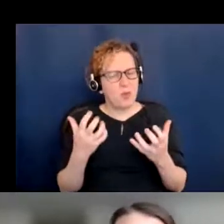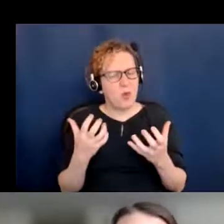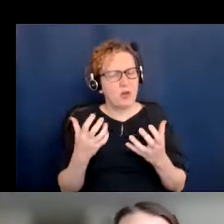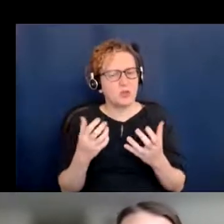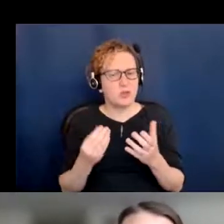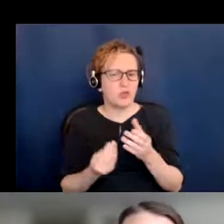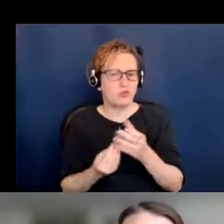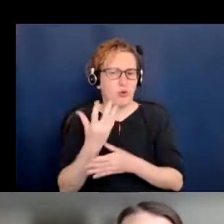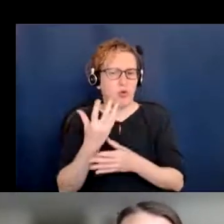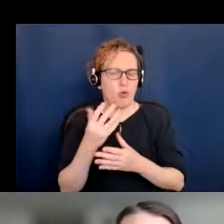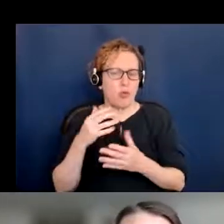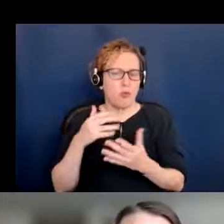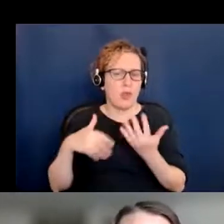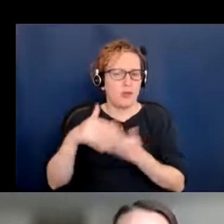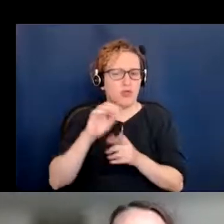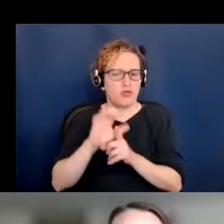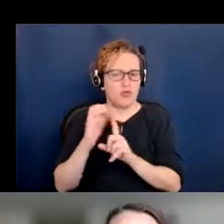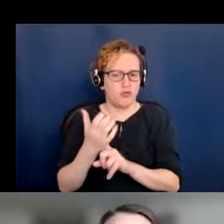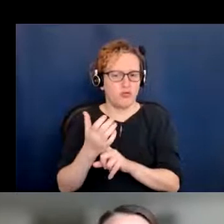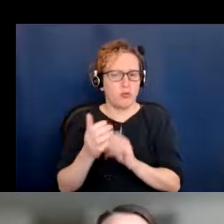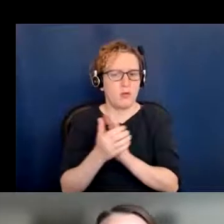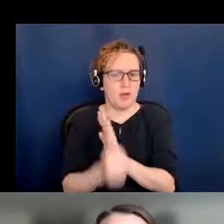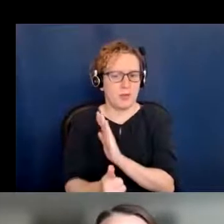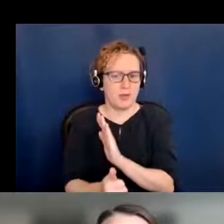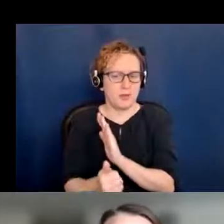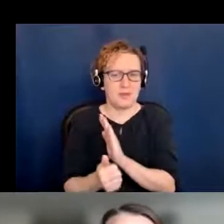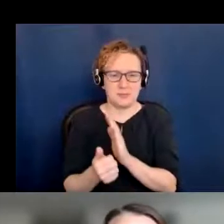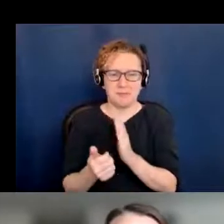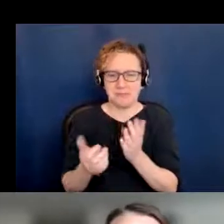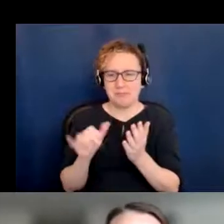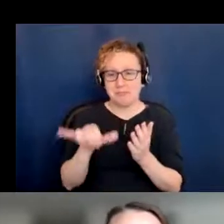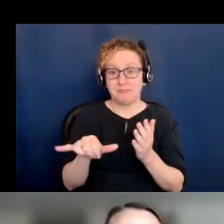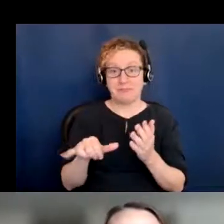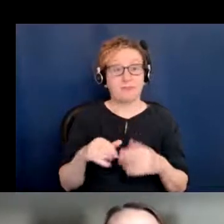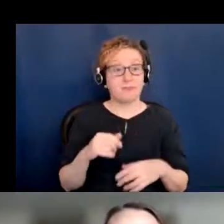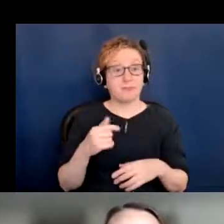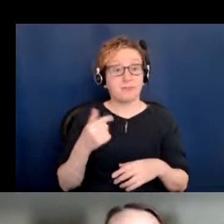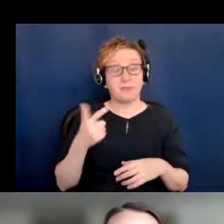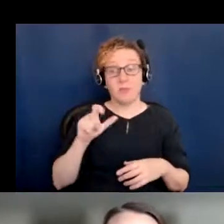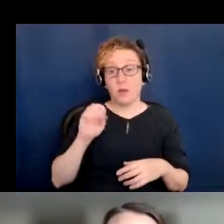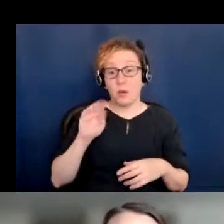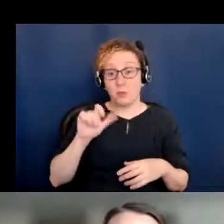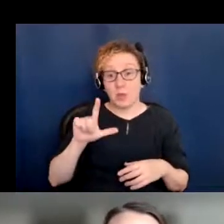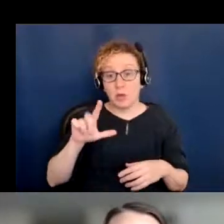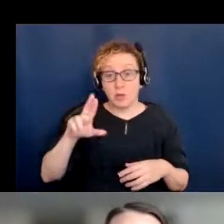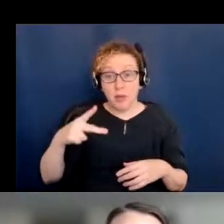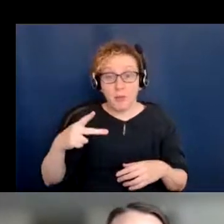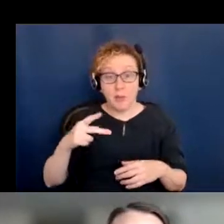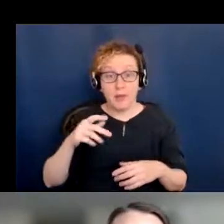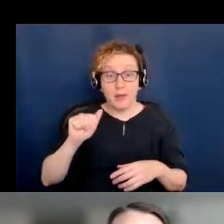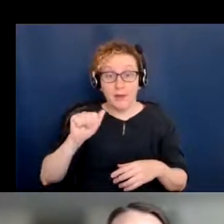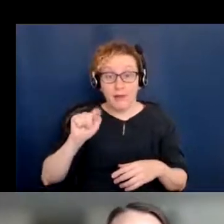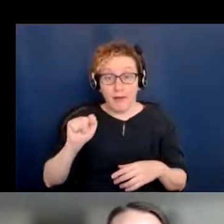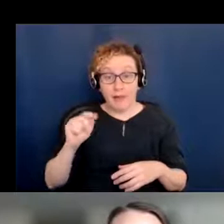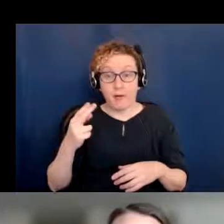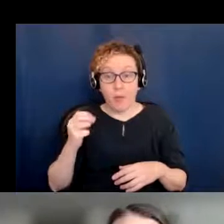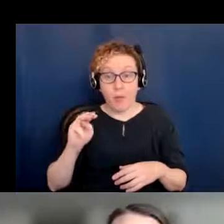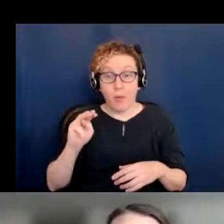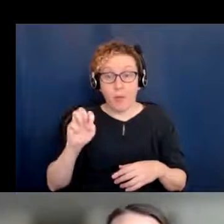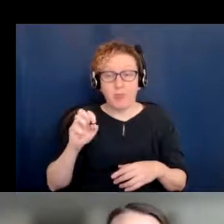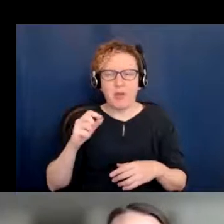or intercultural competence. Off of the Global Up at Home, we decided to create a program that